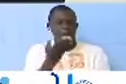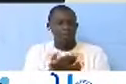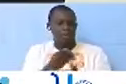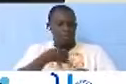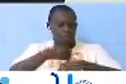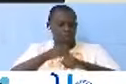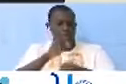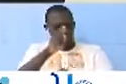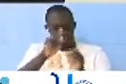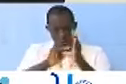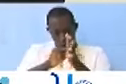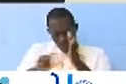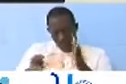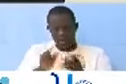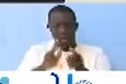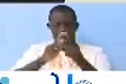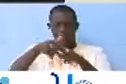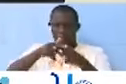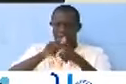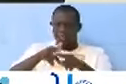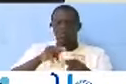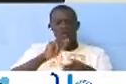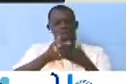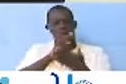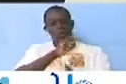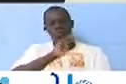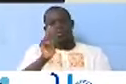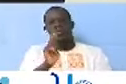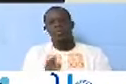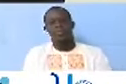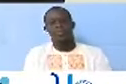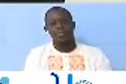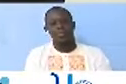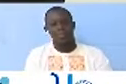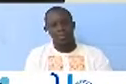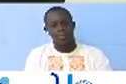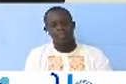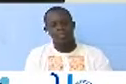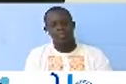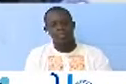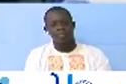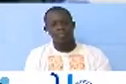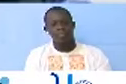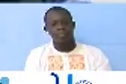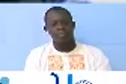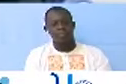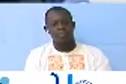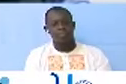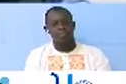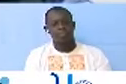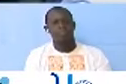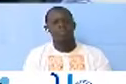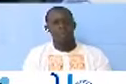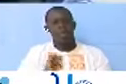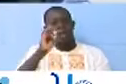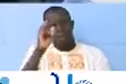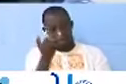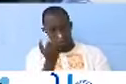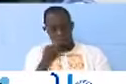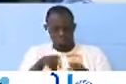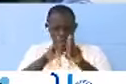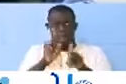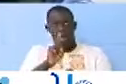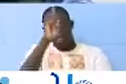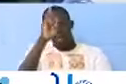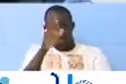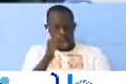not? Briyelo londi karamu nyinke. Foyinara na ke mwoti miya lunkwai. Londi sene arango soto mekaniko la karo labang? Alende maura. Yes, with the help